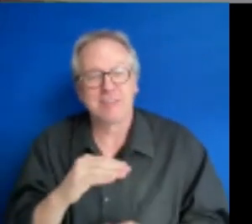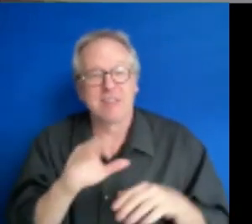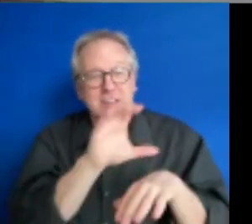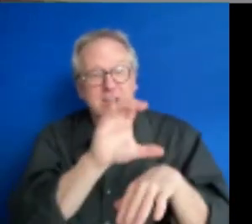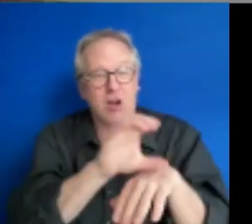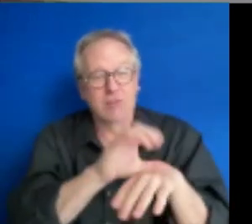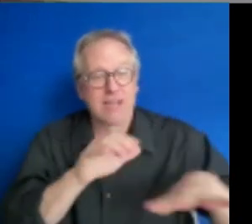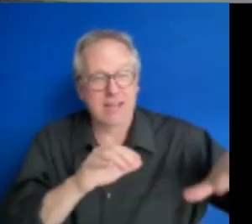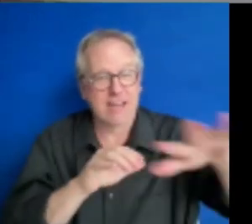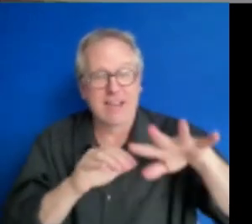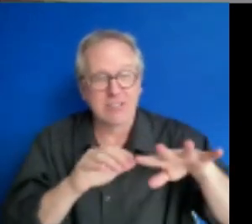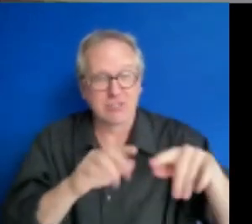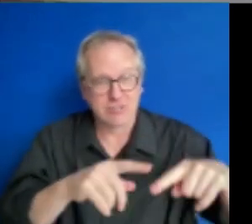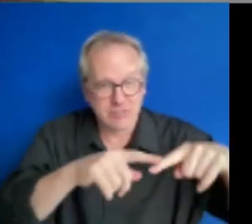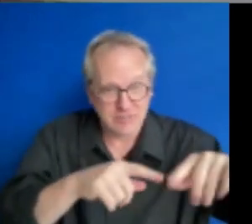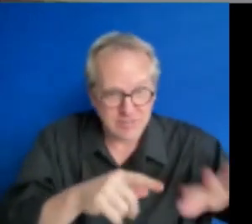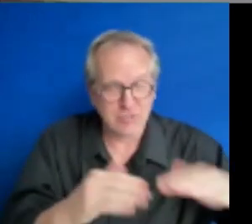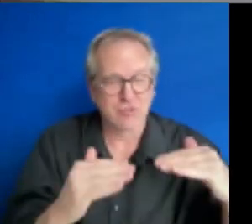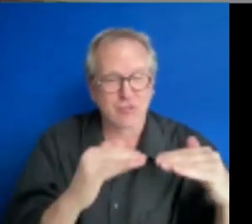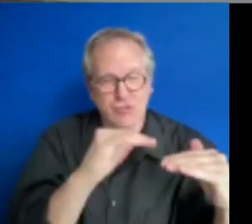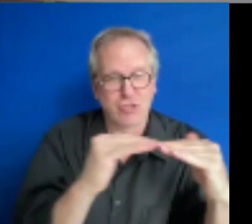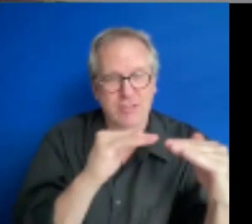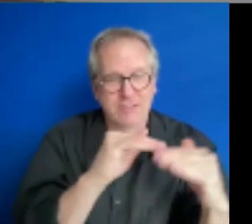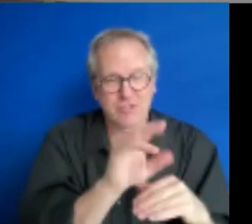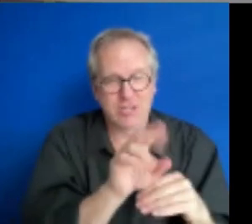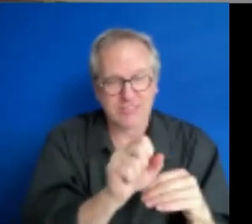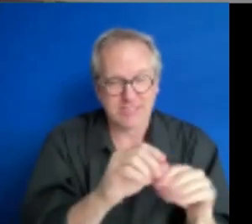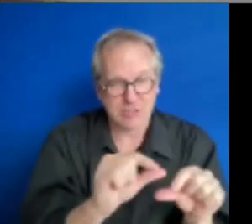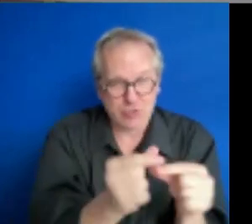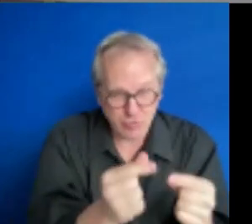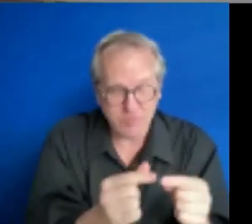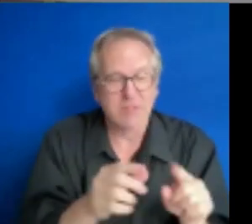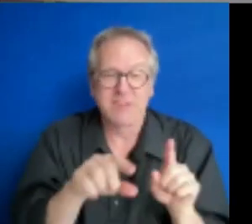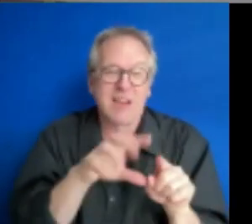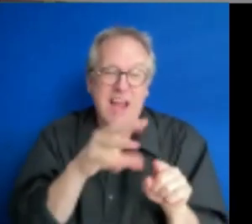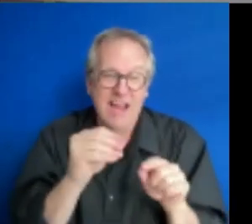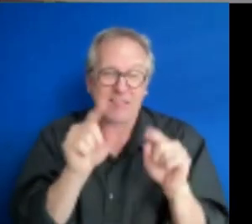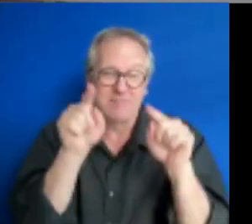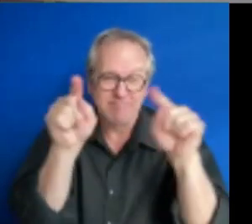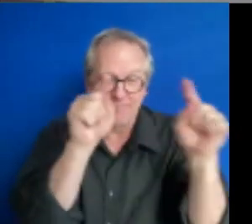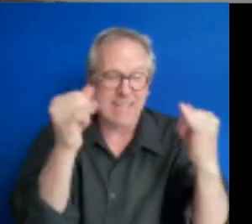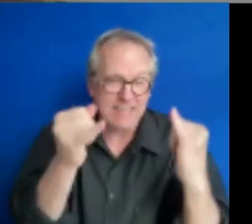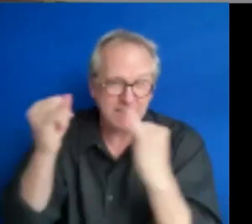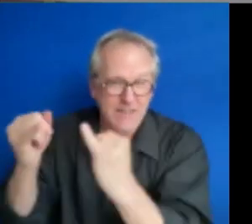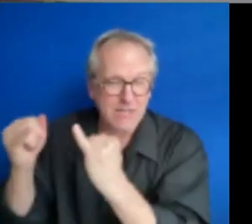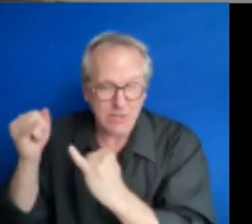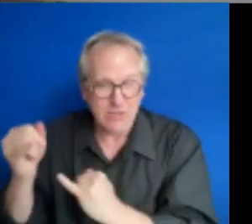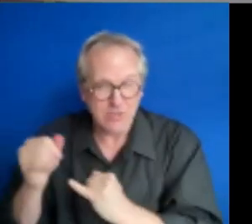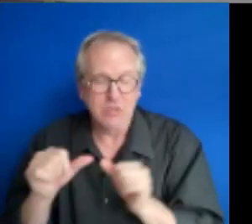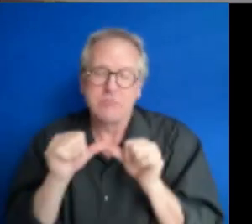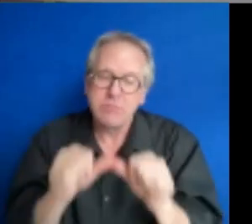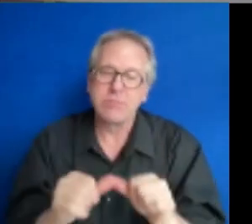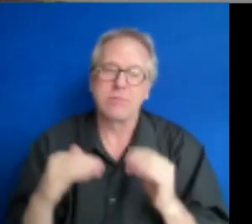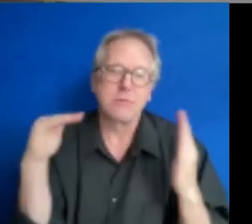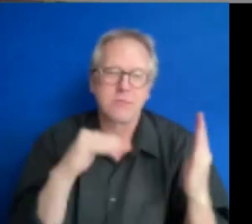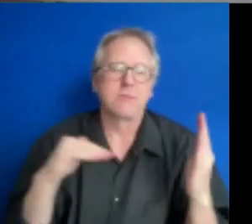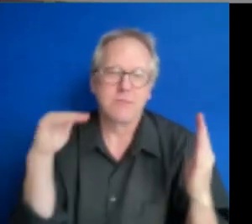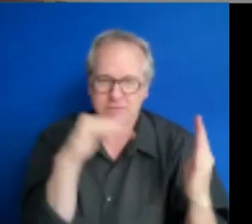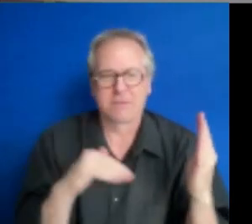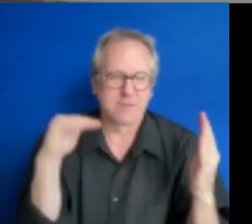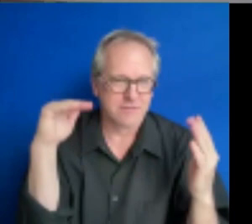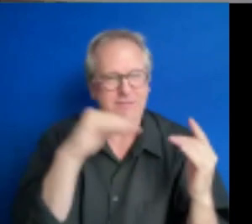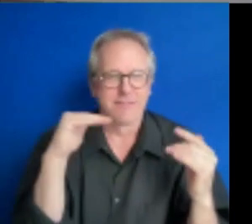congregational-based justice groups, and individuals in continuous conversation